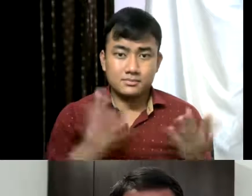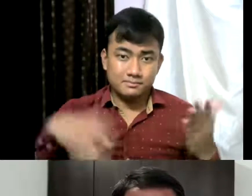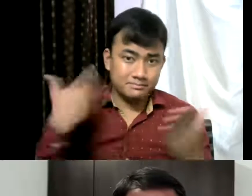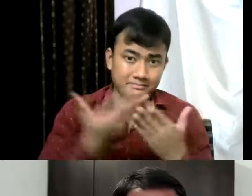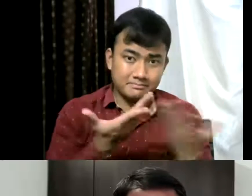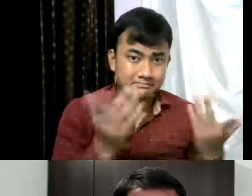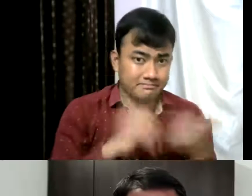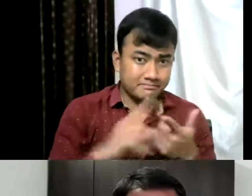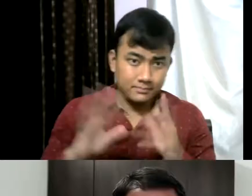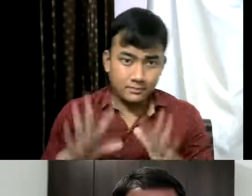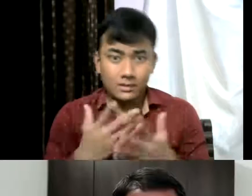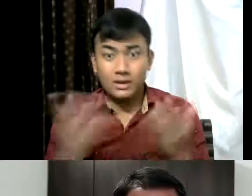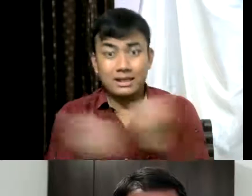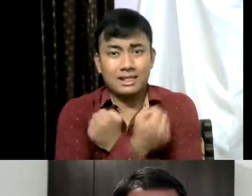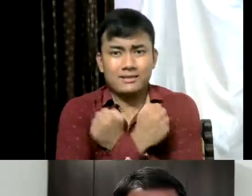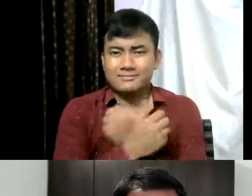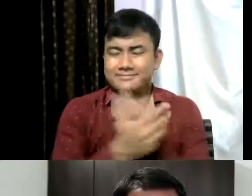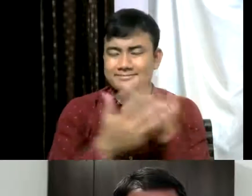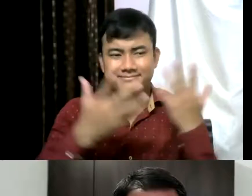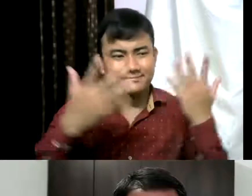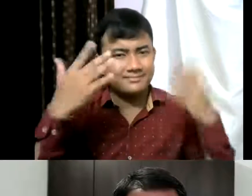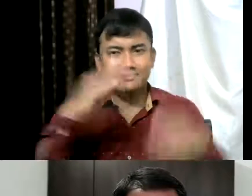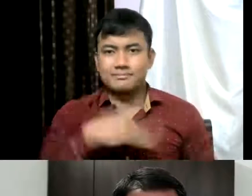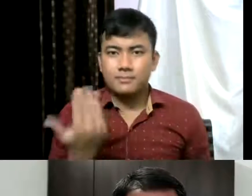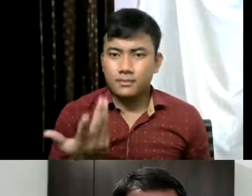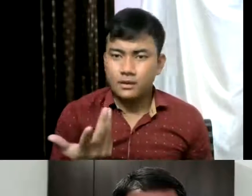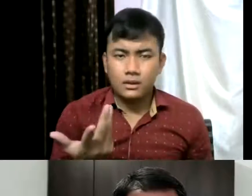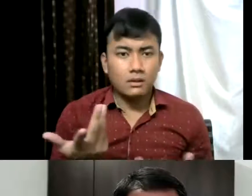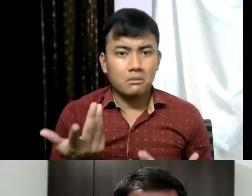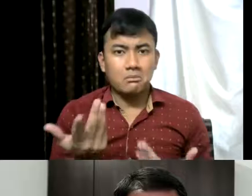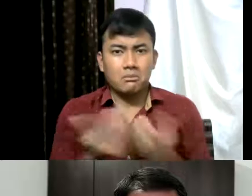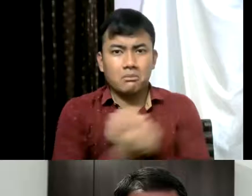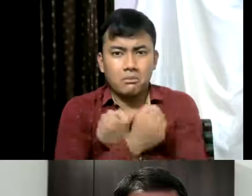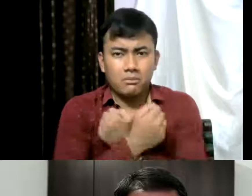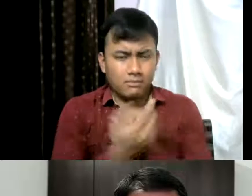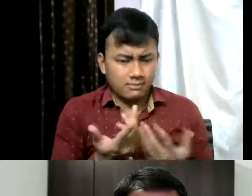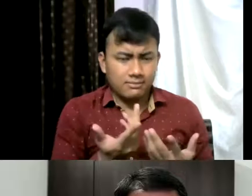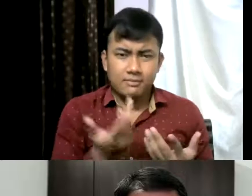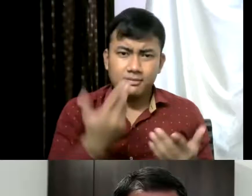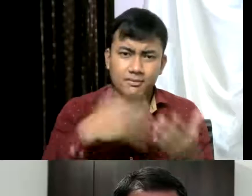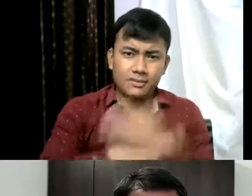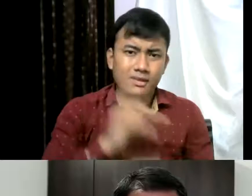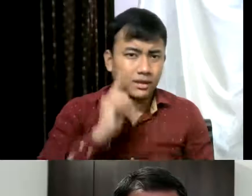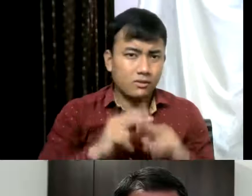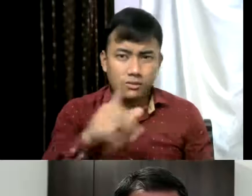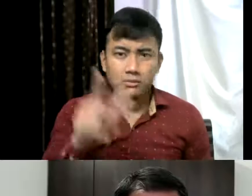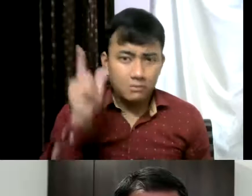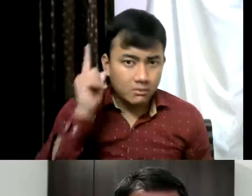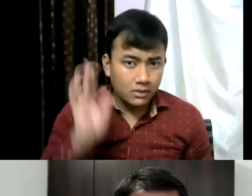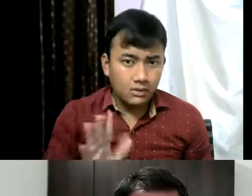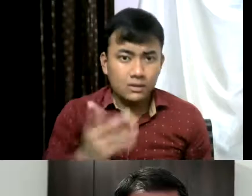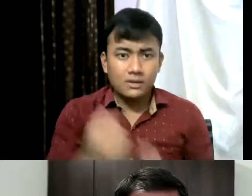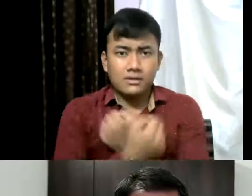started with saying love is death, and that was for intercaste love or interfaith love, that here love can still